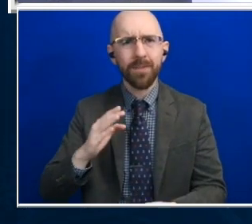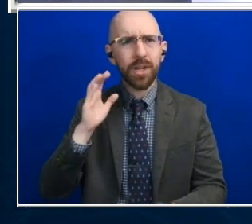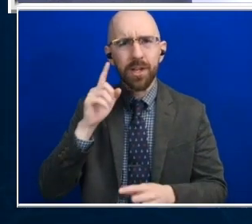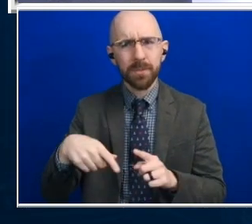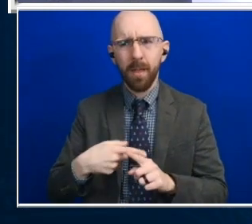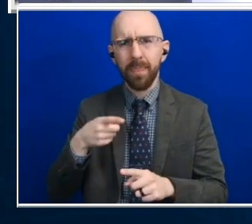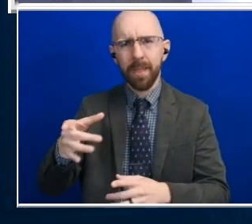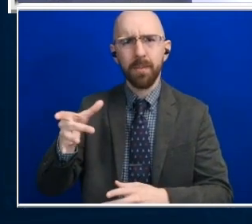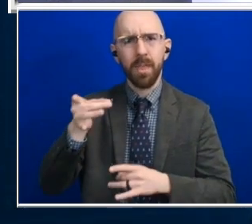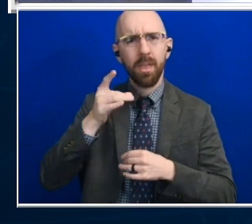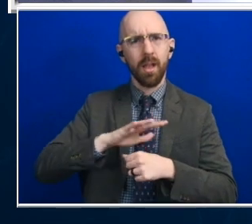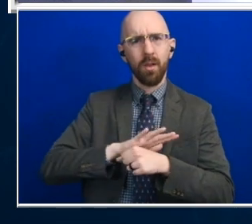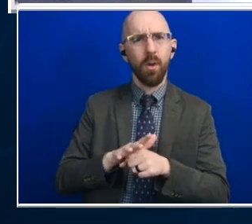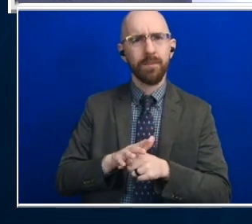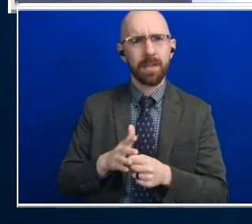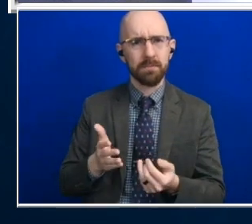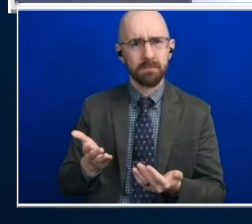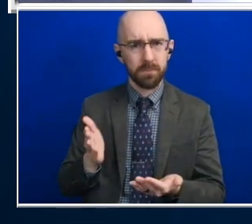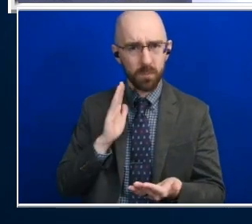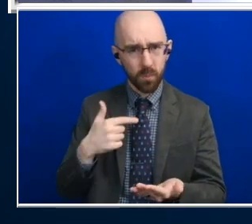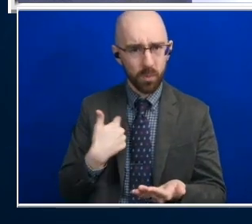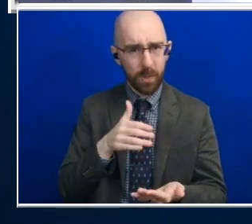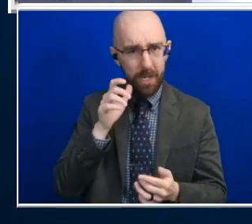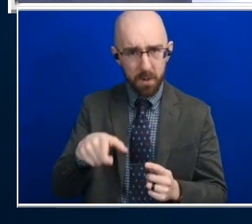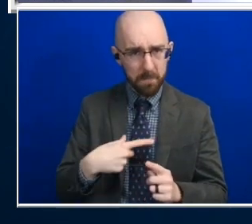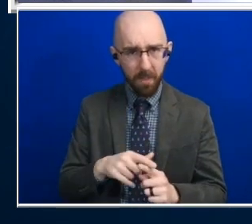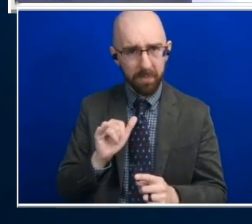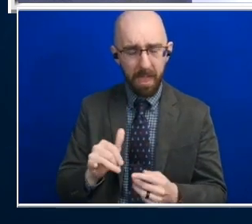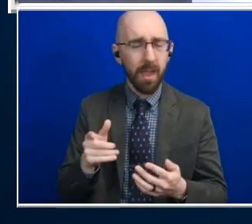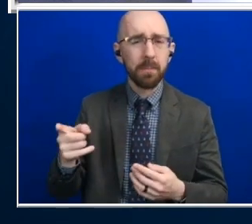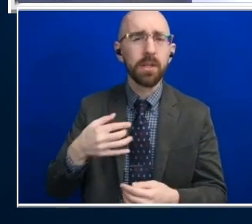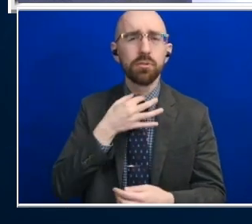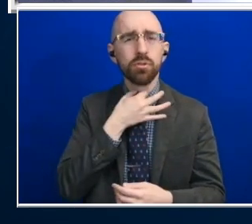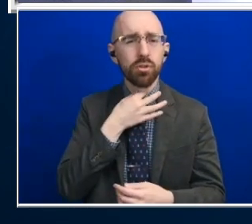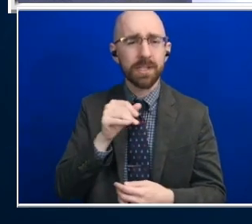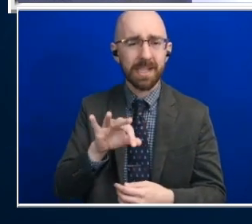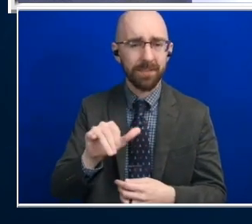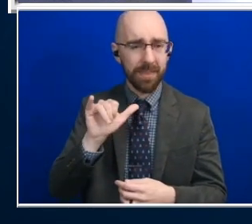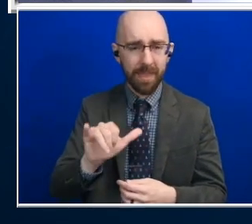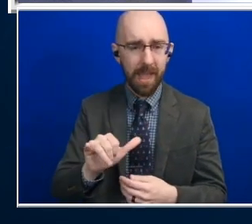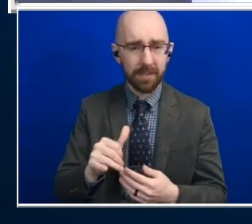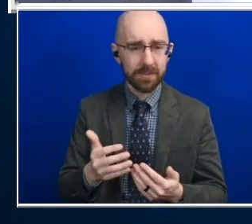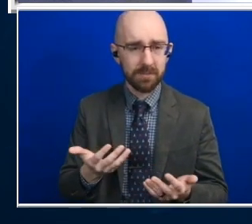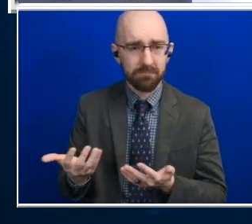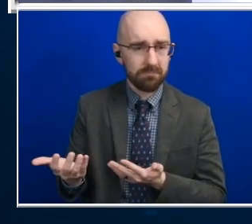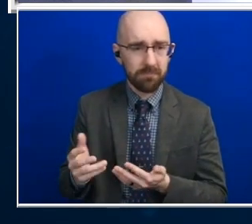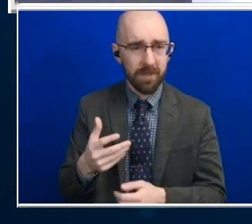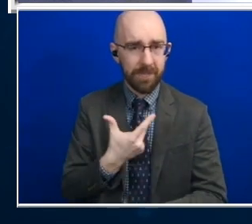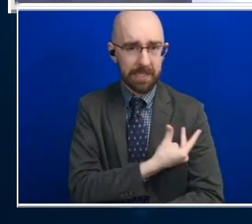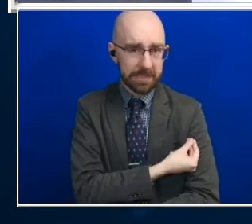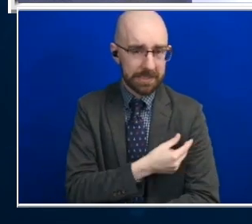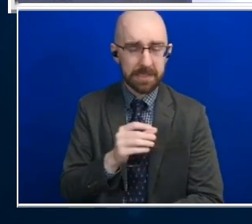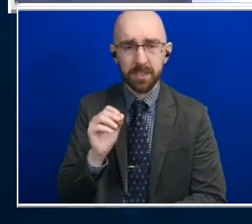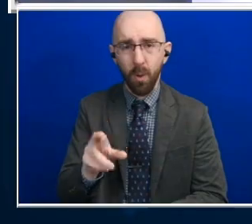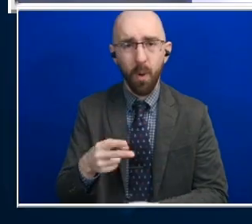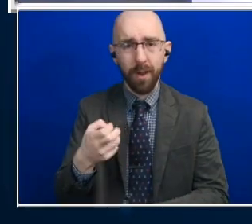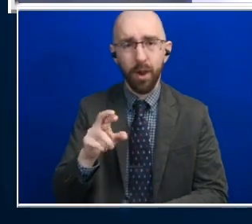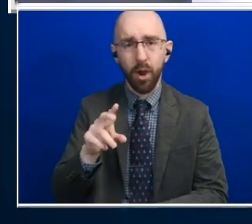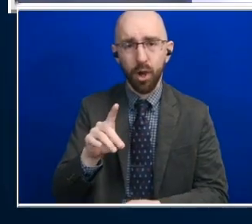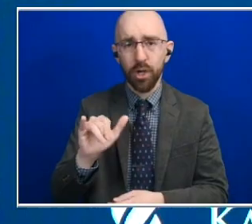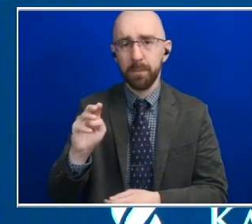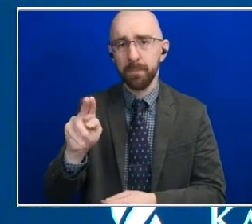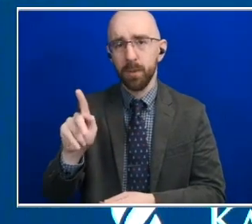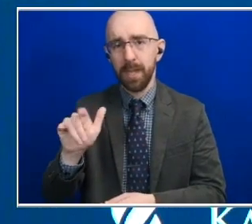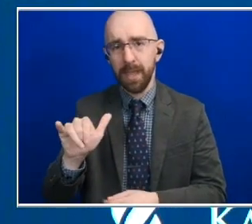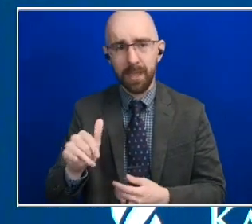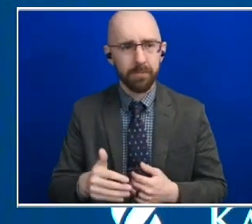don't know that we would, but he's just wondering if that's vaccines or herd immunity at work. I think that